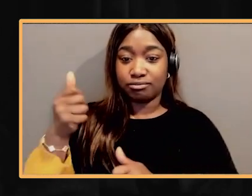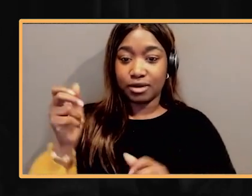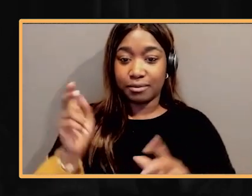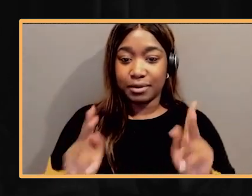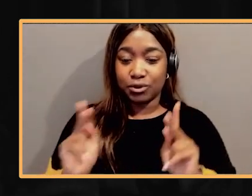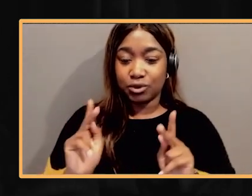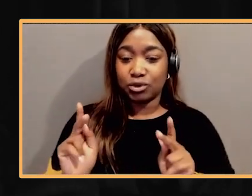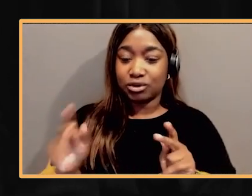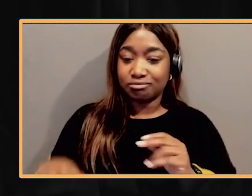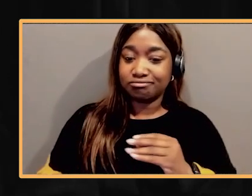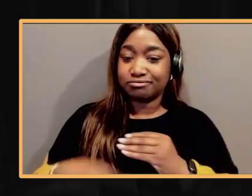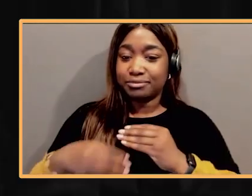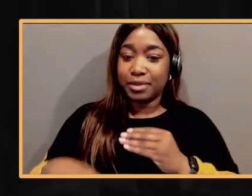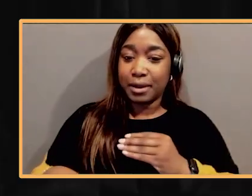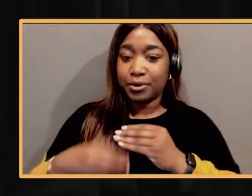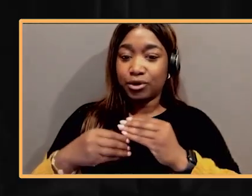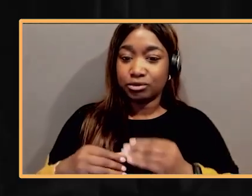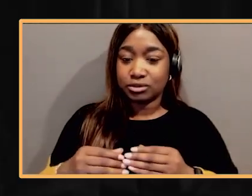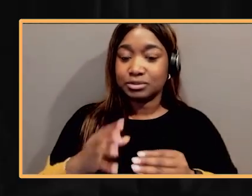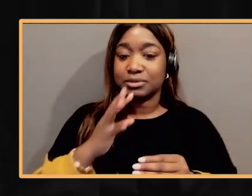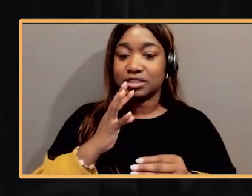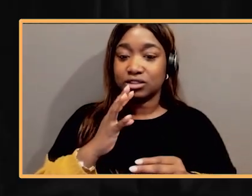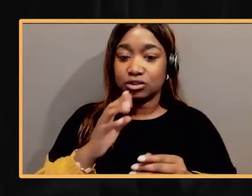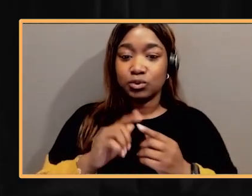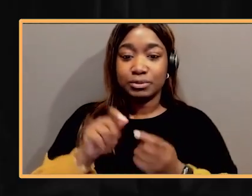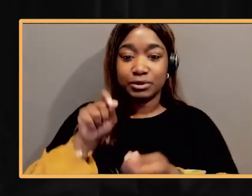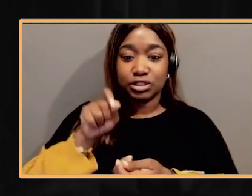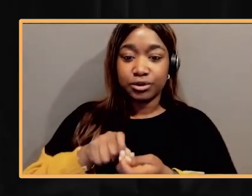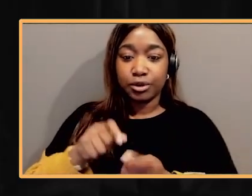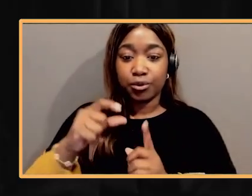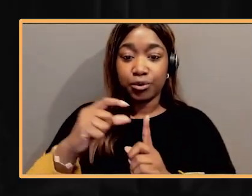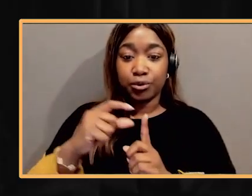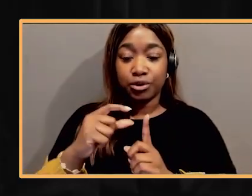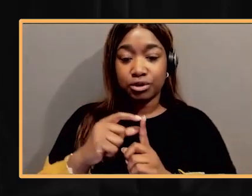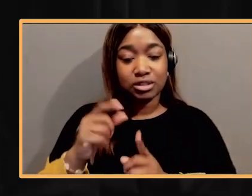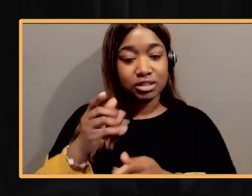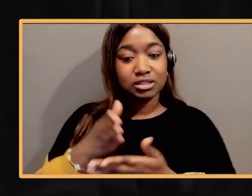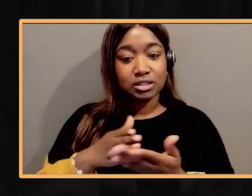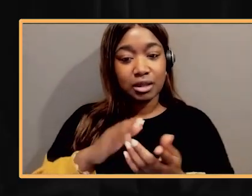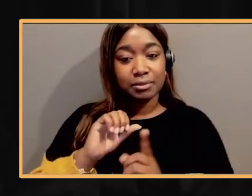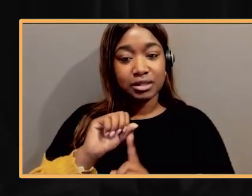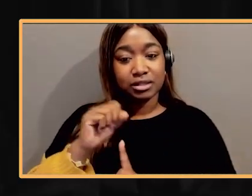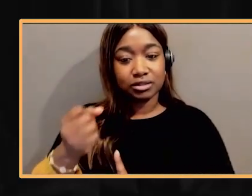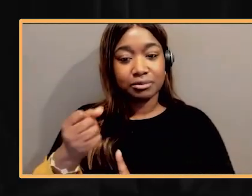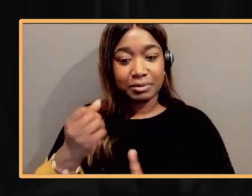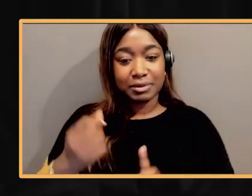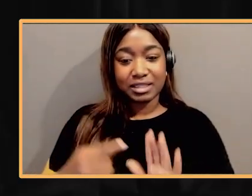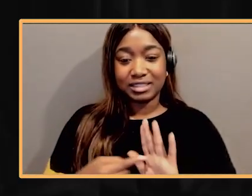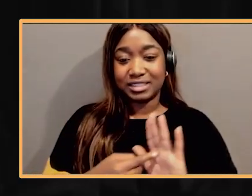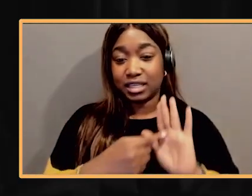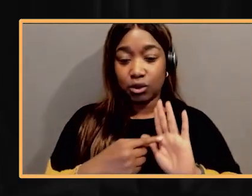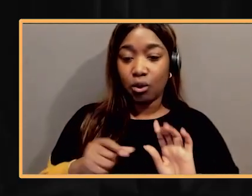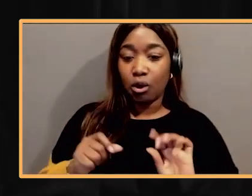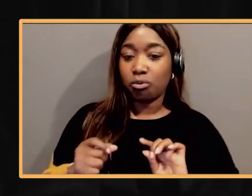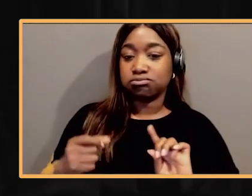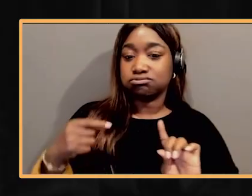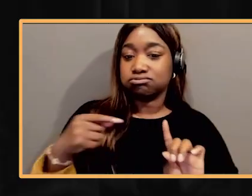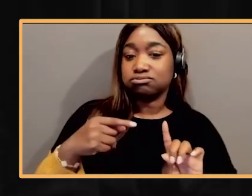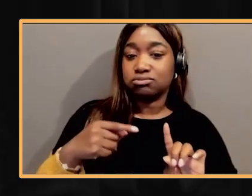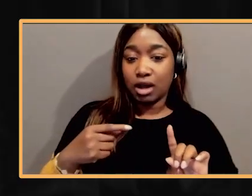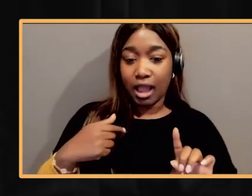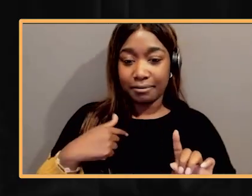pepper your speech with particular words that in some cases might signal, allyship or